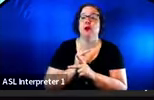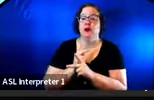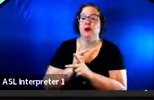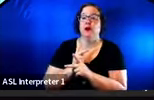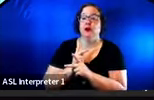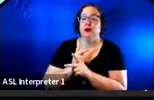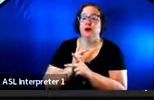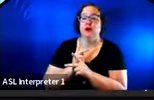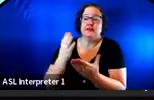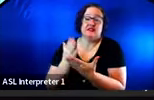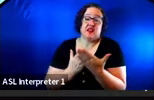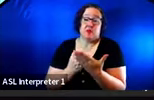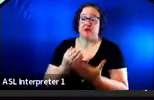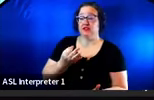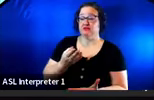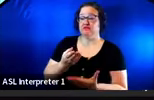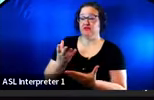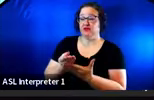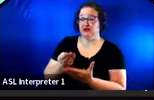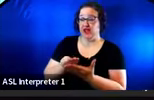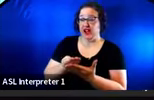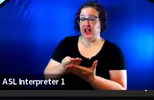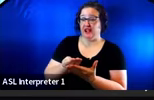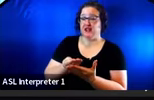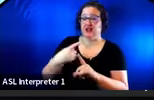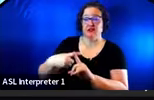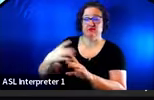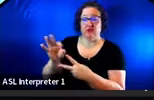Some have financing options that I've been told about.